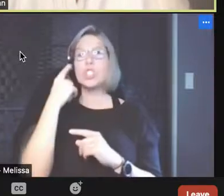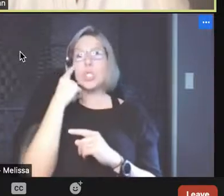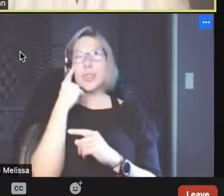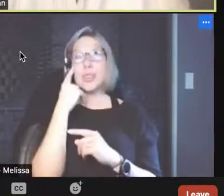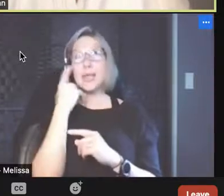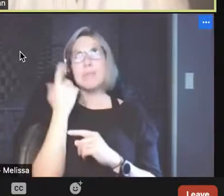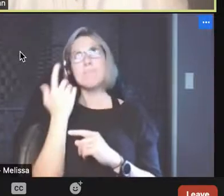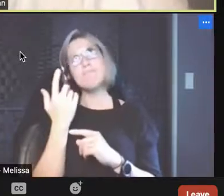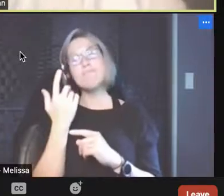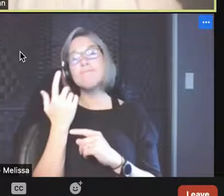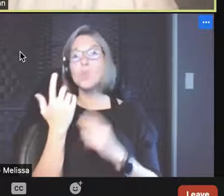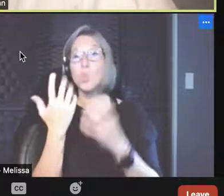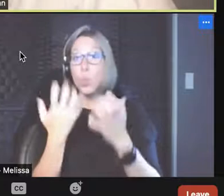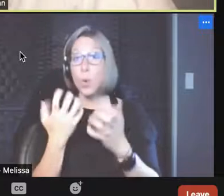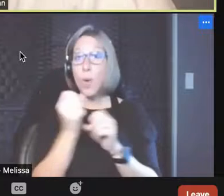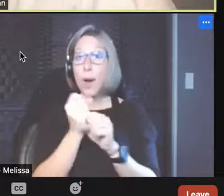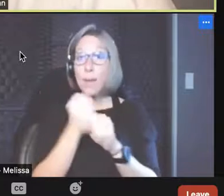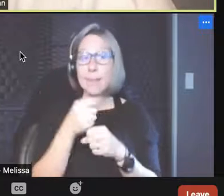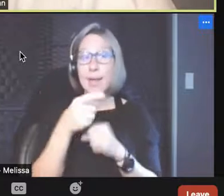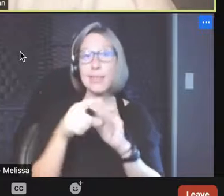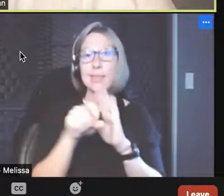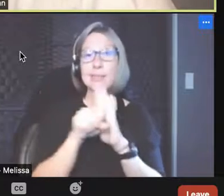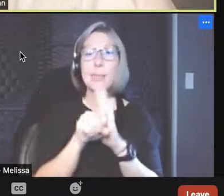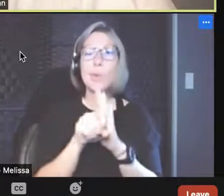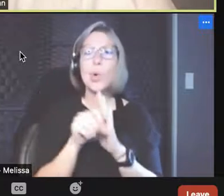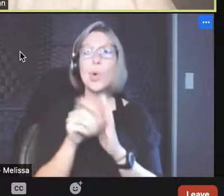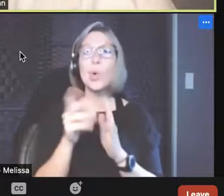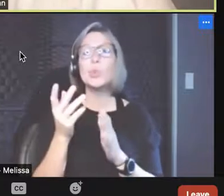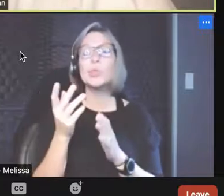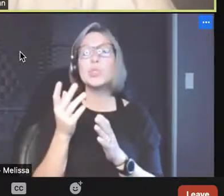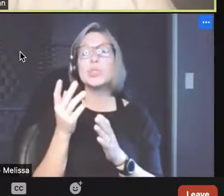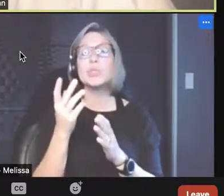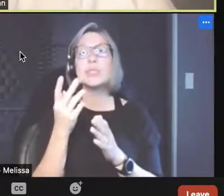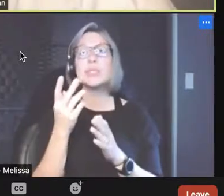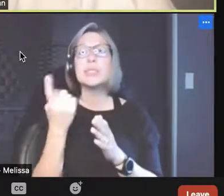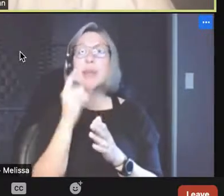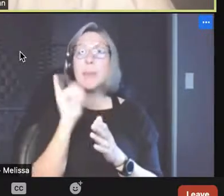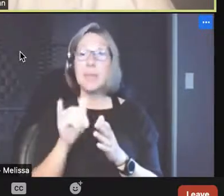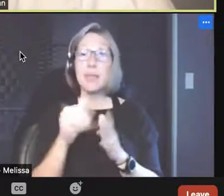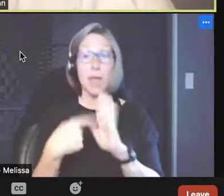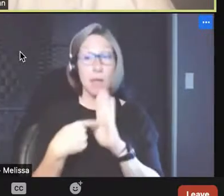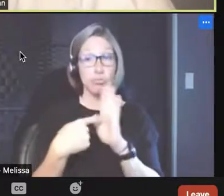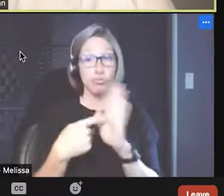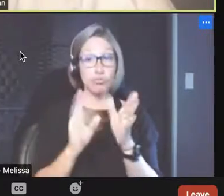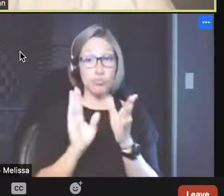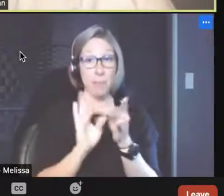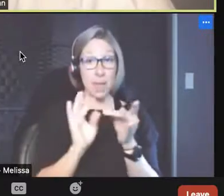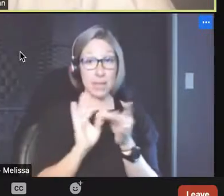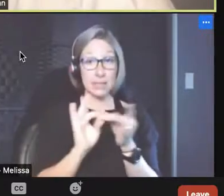want to make these symbols something that convey the message, but without so much